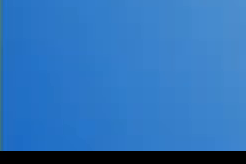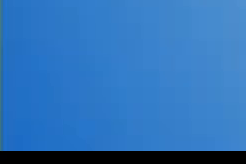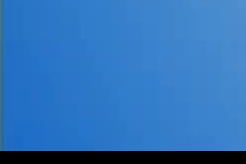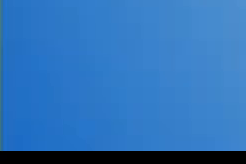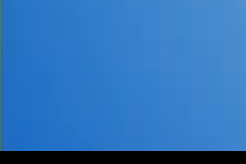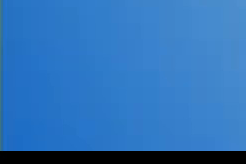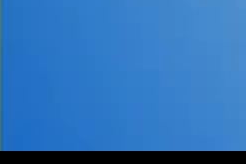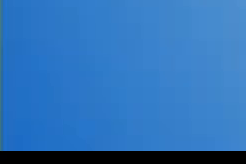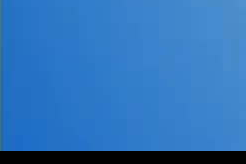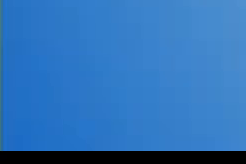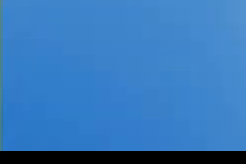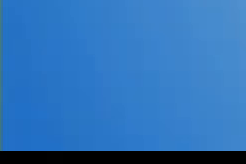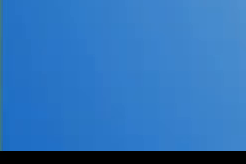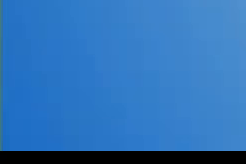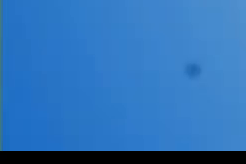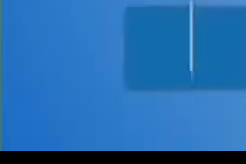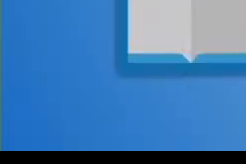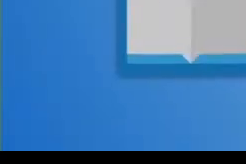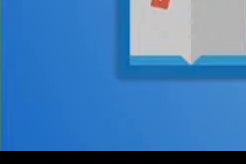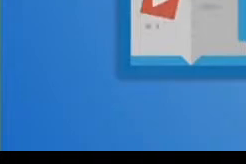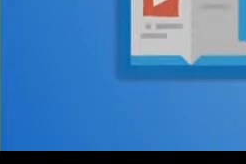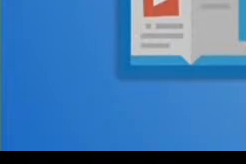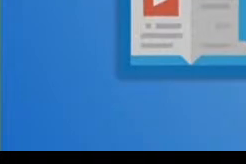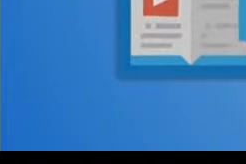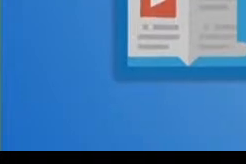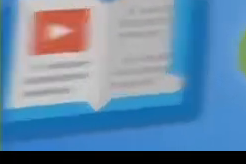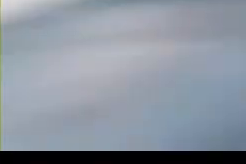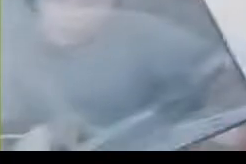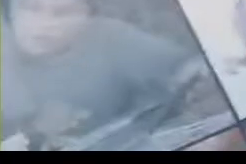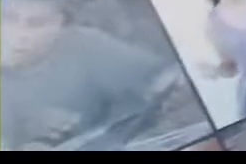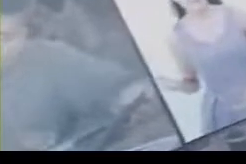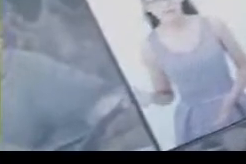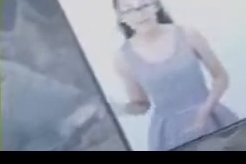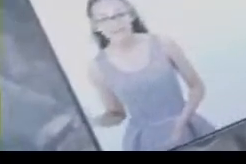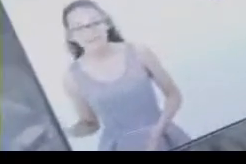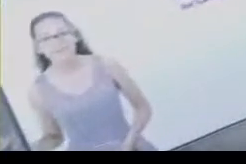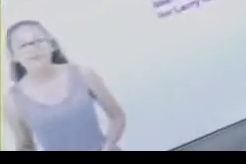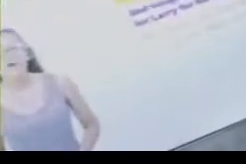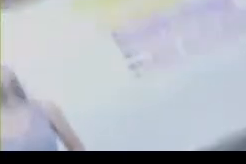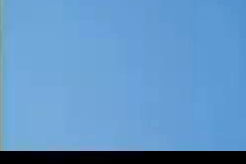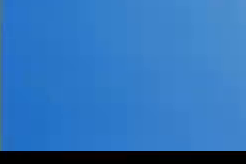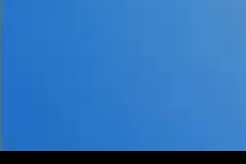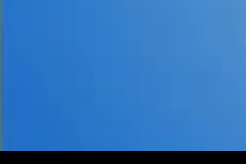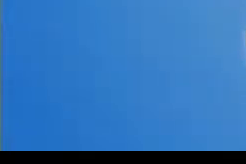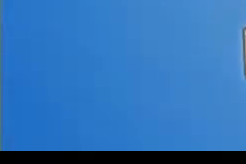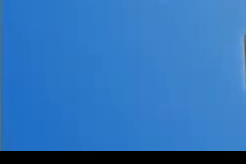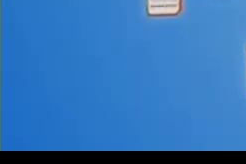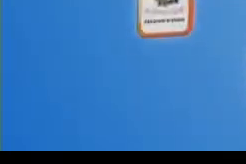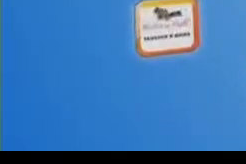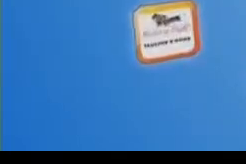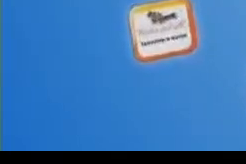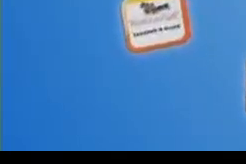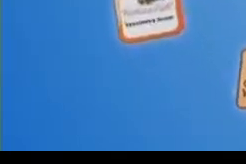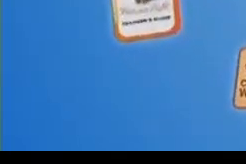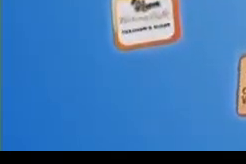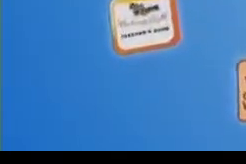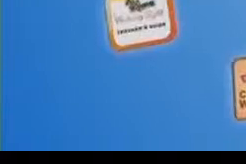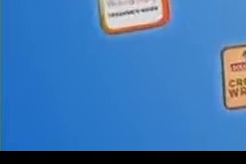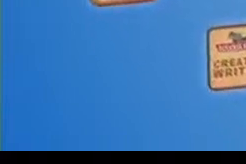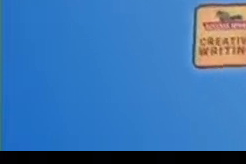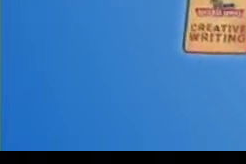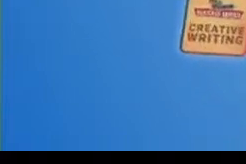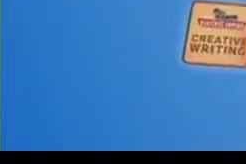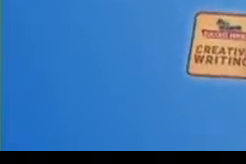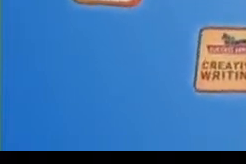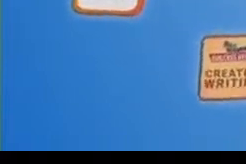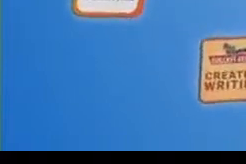School as we know it has changed, and your home must now be transformed into an effective learning environment. And JG and Friends Educational Systems can